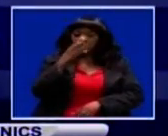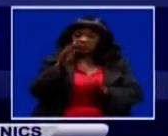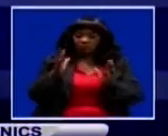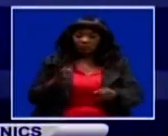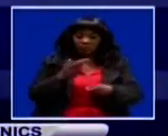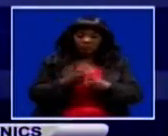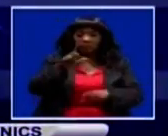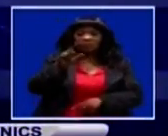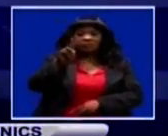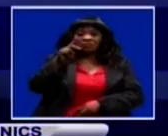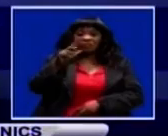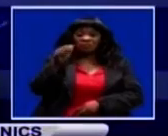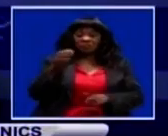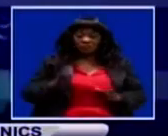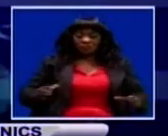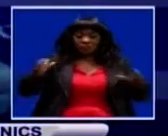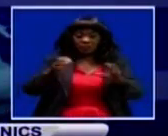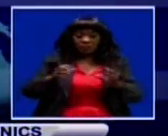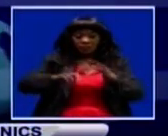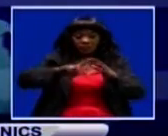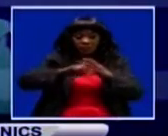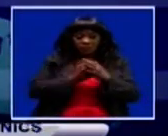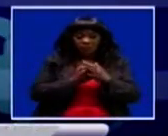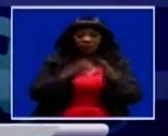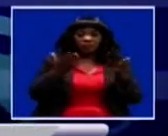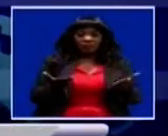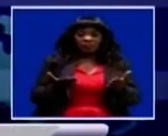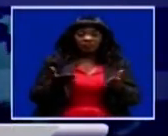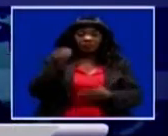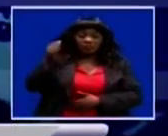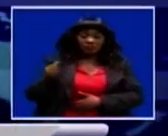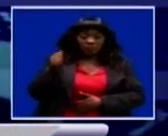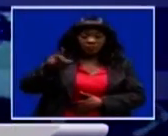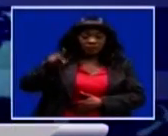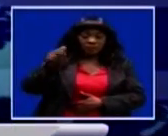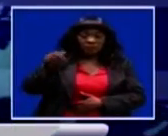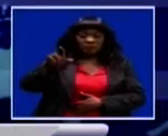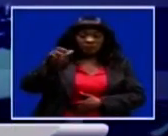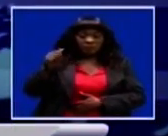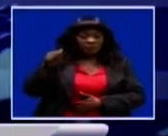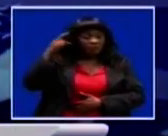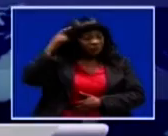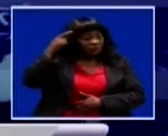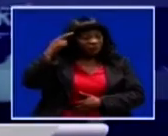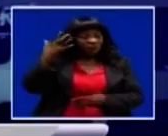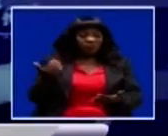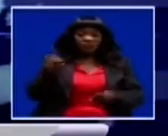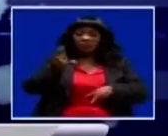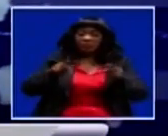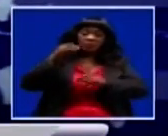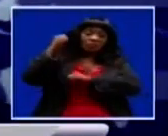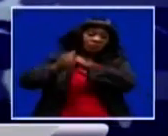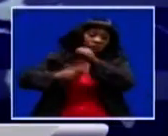Lucas Piri, explains that the community initiative came up after the Paramount Chief realized the sufferings of his